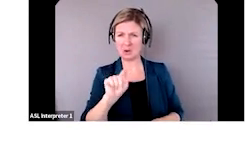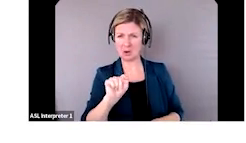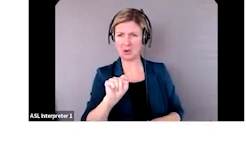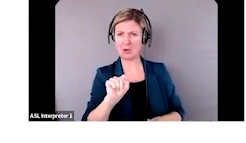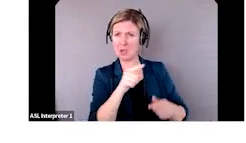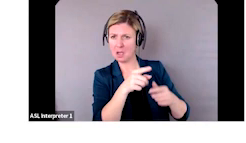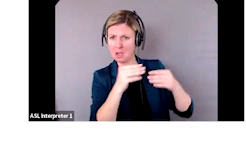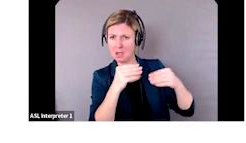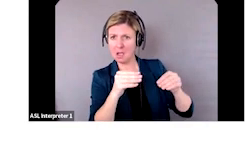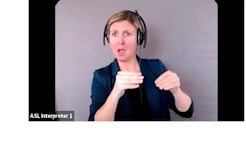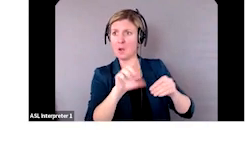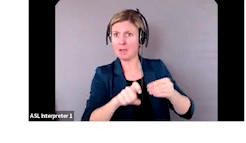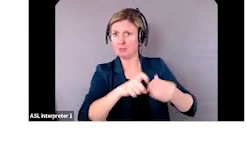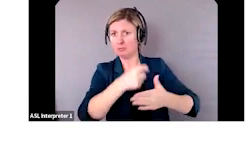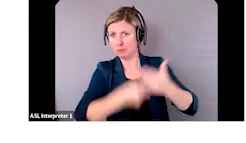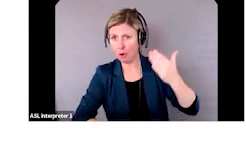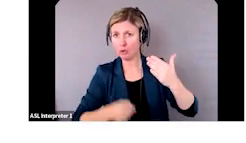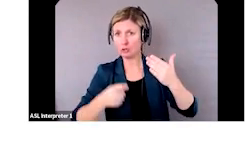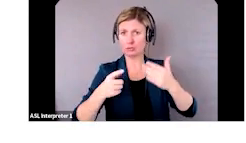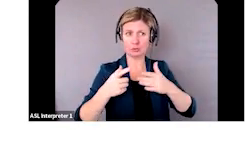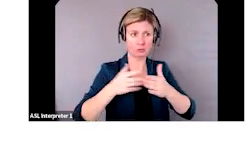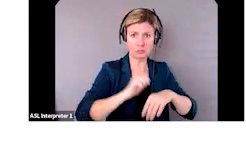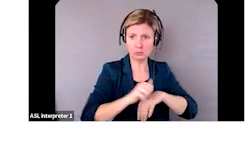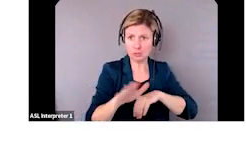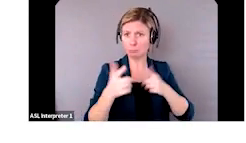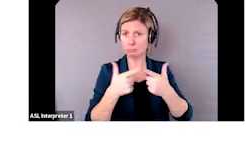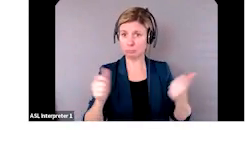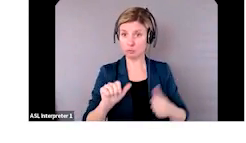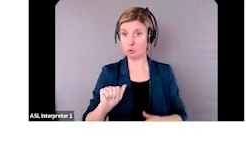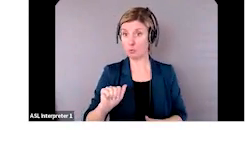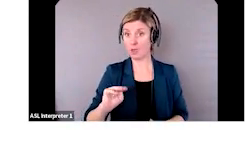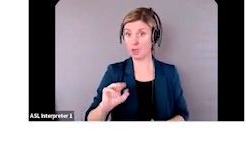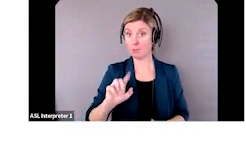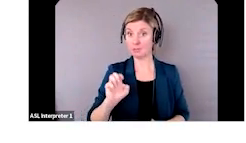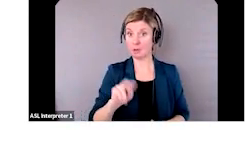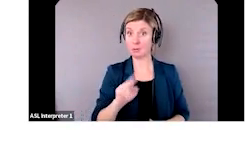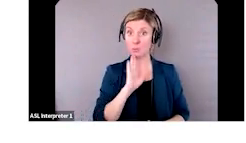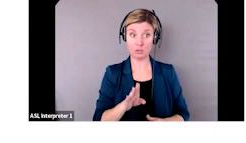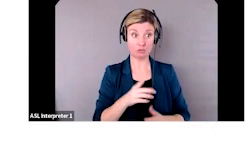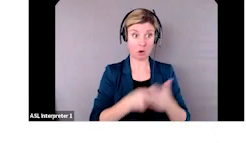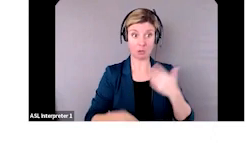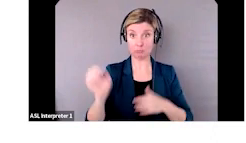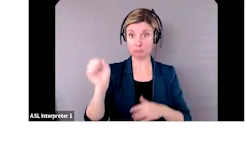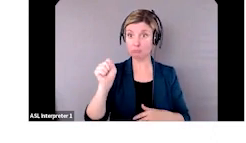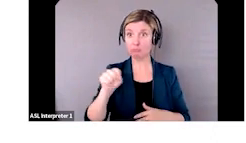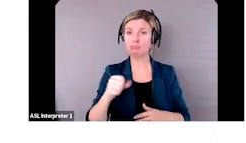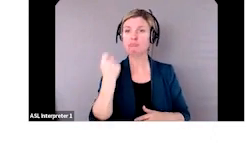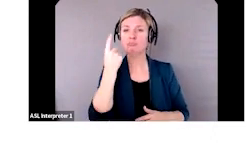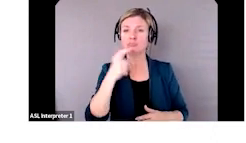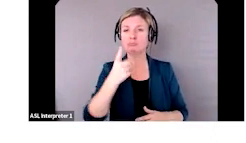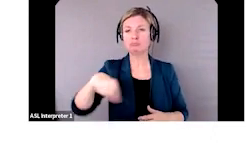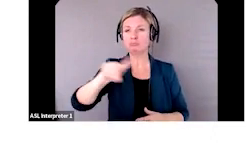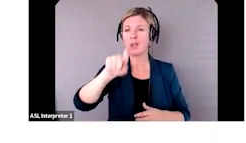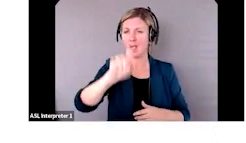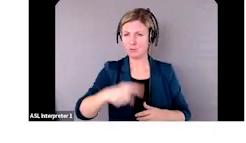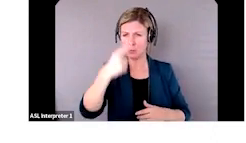transaction. Amazon charges fees for providing that, but at the end of the day, you have to look at the overall economic equation of what